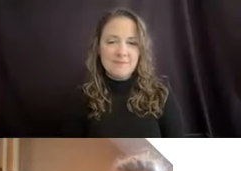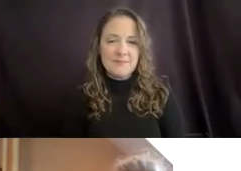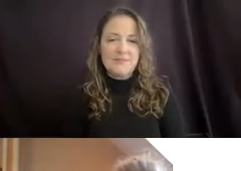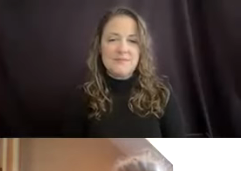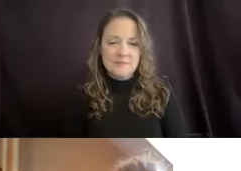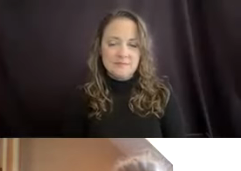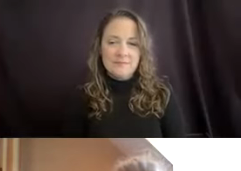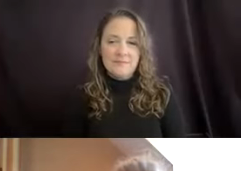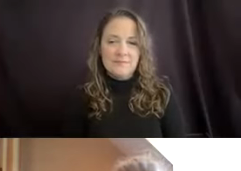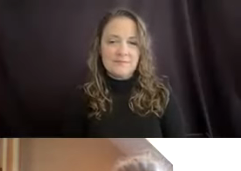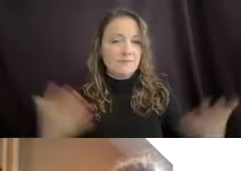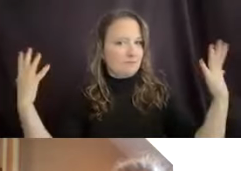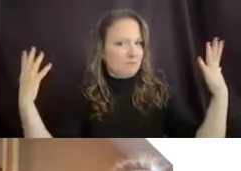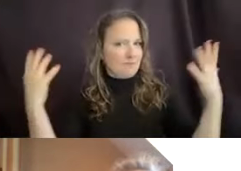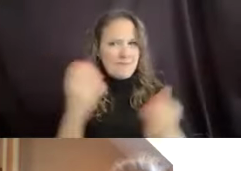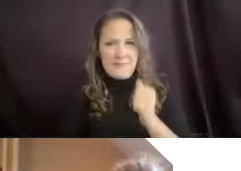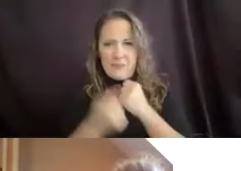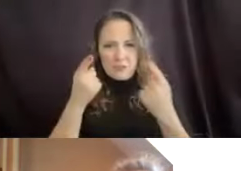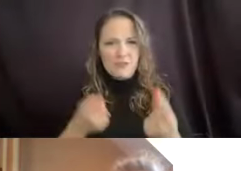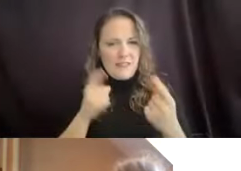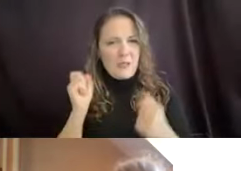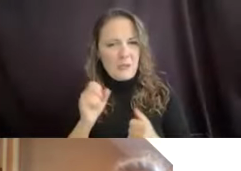Man, everybody's having a hard time.